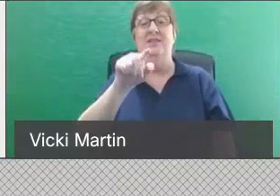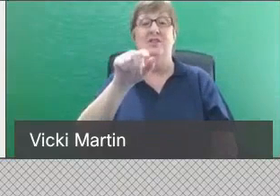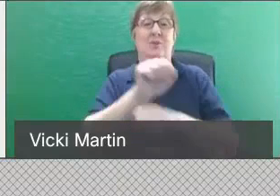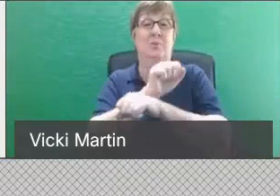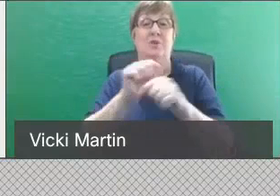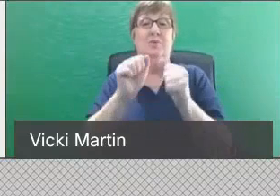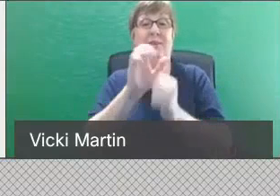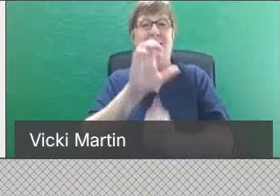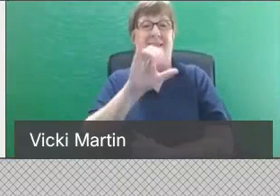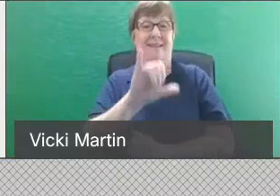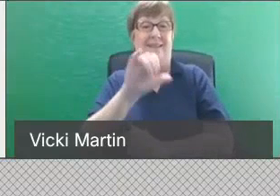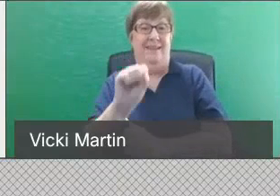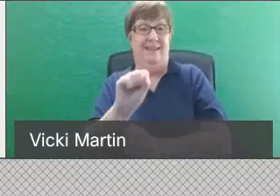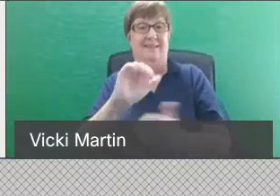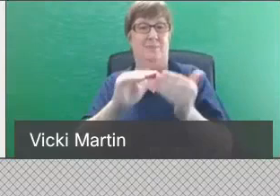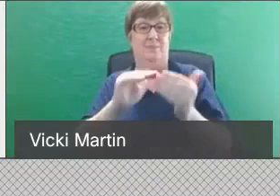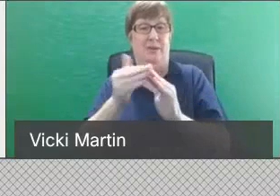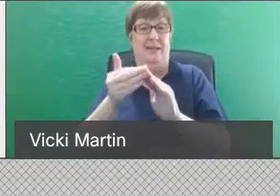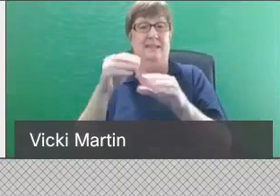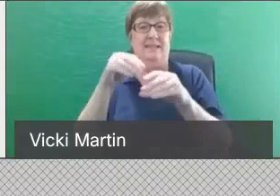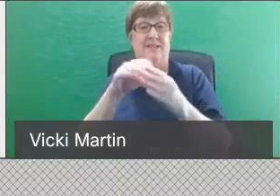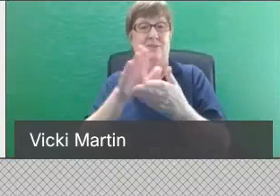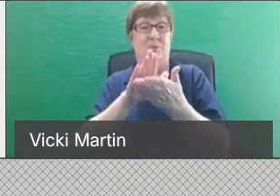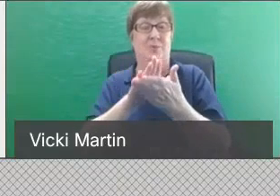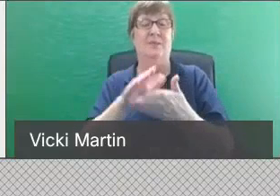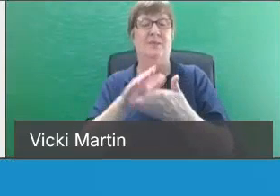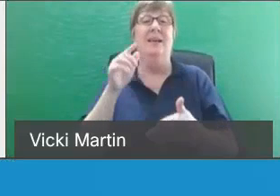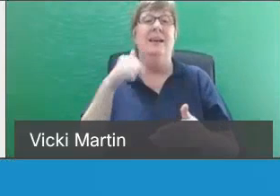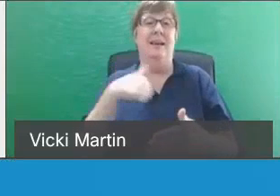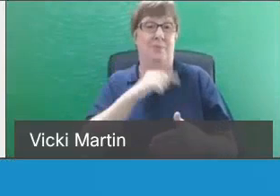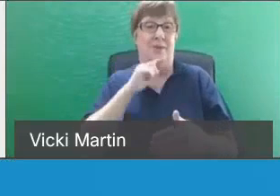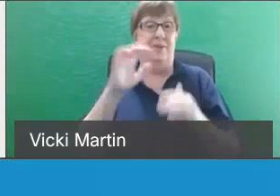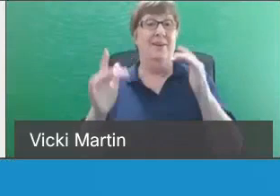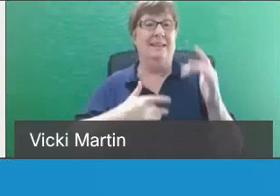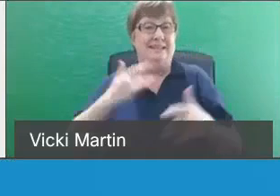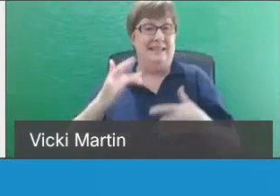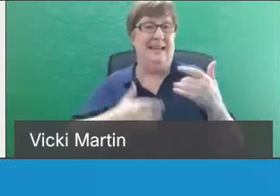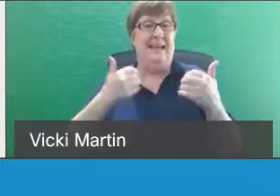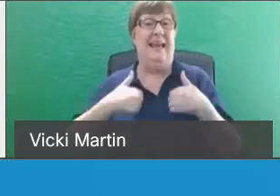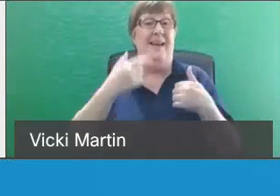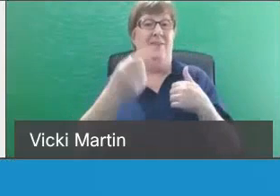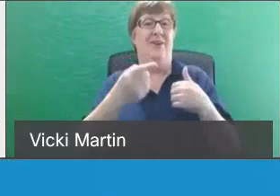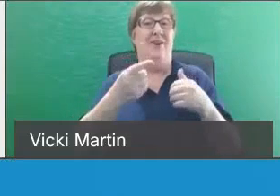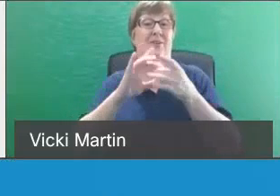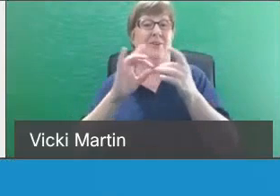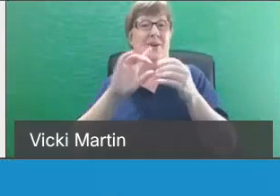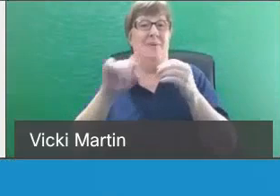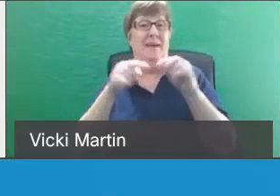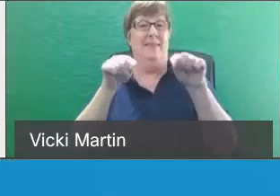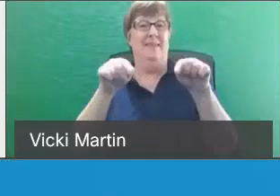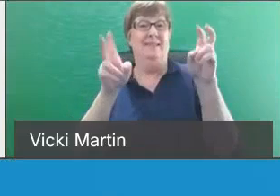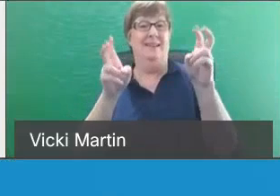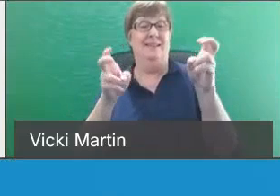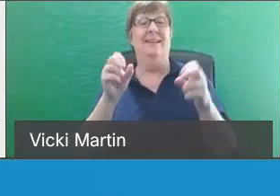about this topic, and we're so excited to have her today. So I'm going to pass it along to her, and she'll start the presentation. So thank you,